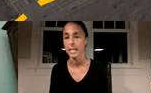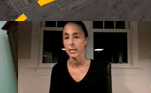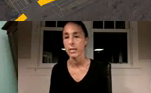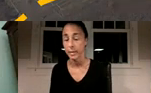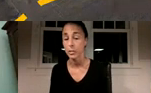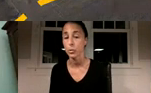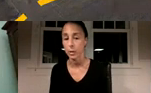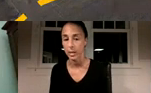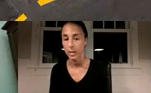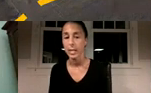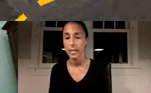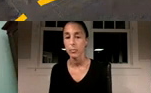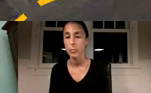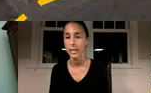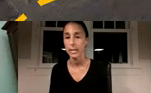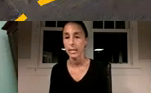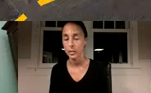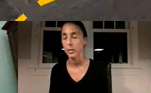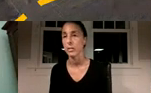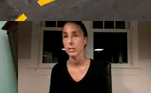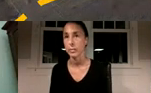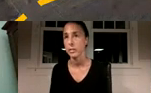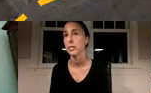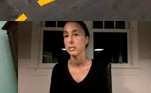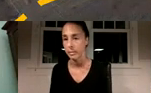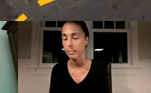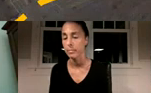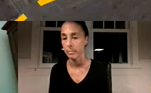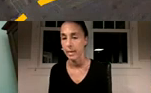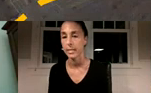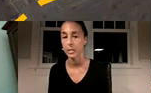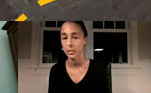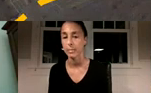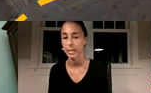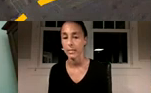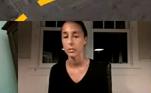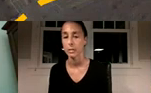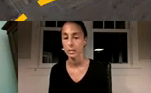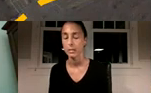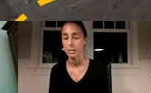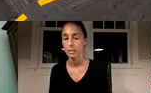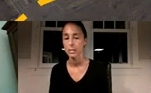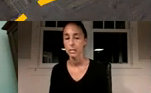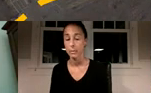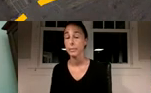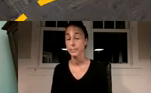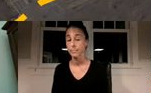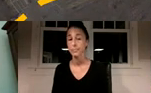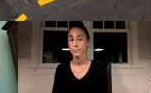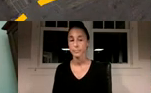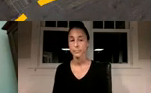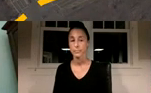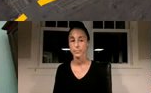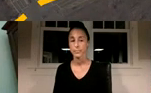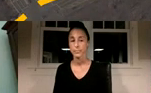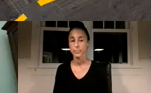us hand in hand, and they will make sure that we do our duty by the children and by the schools. And we